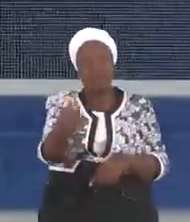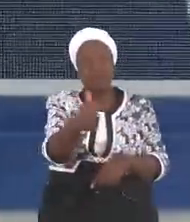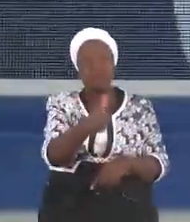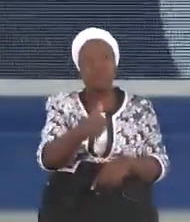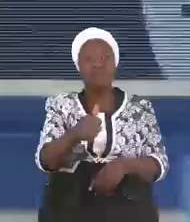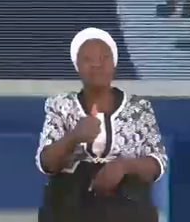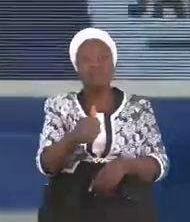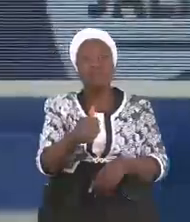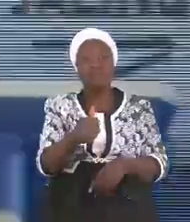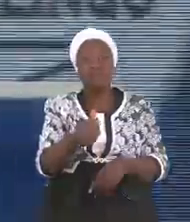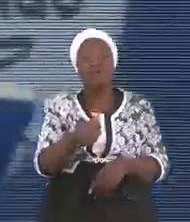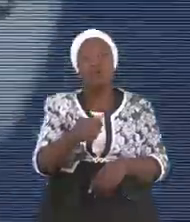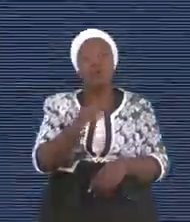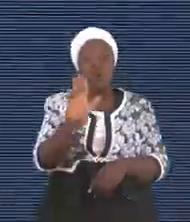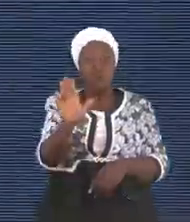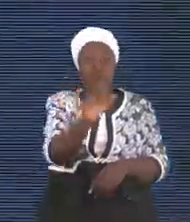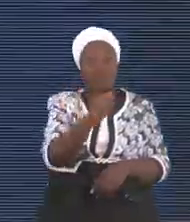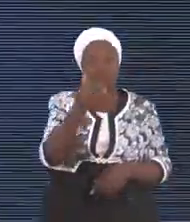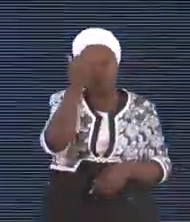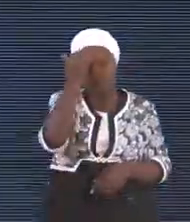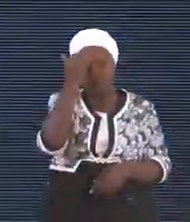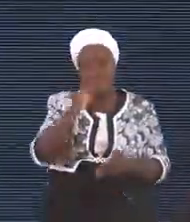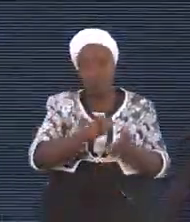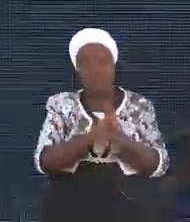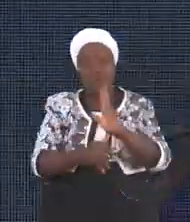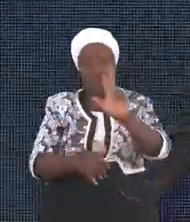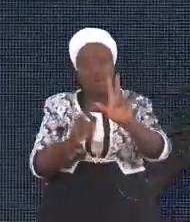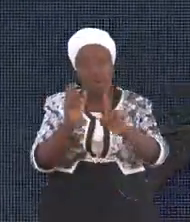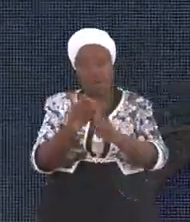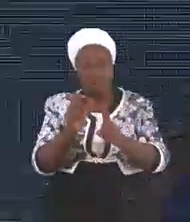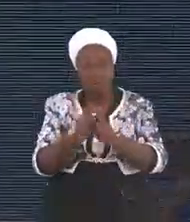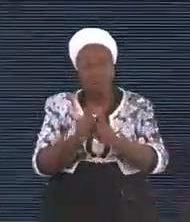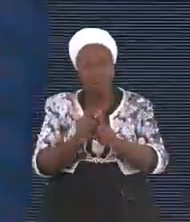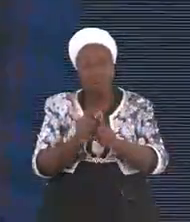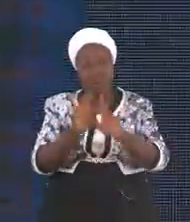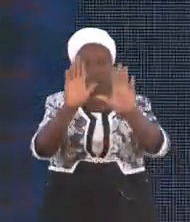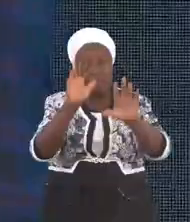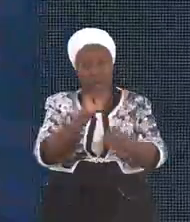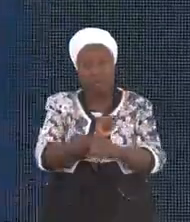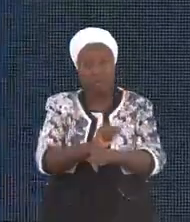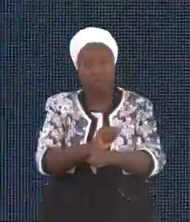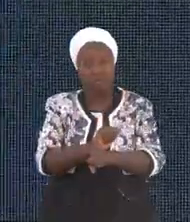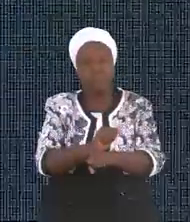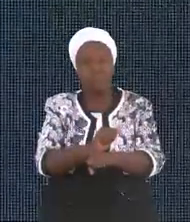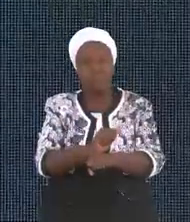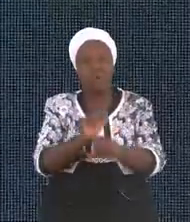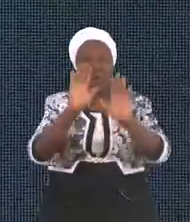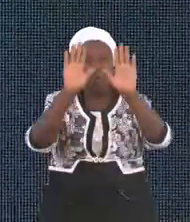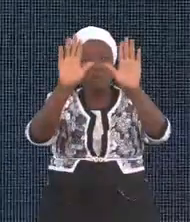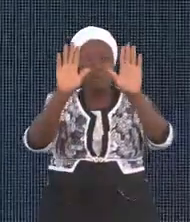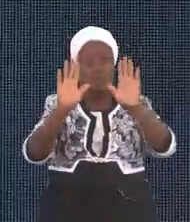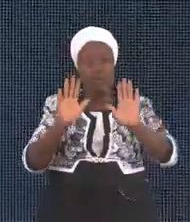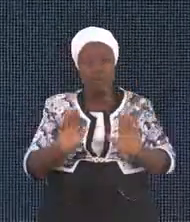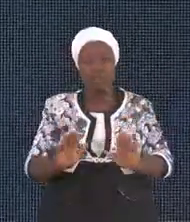there, miracles, wonders, and signs, which God did through